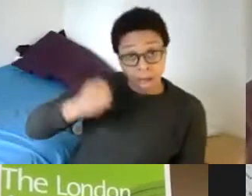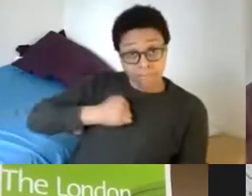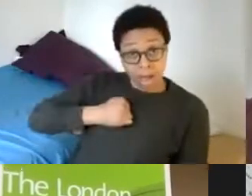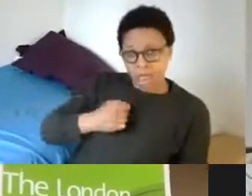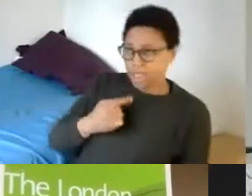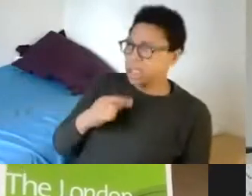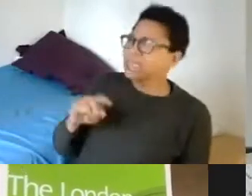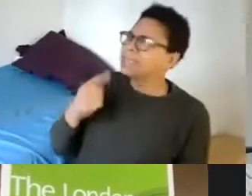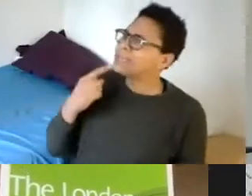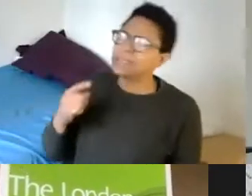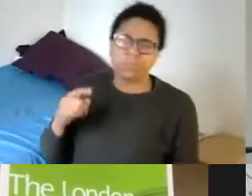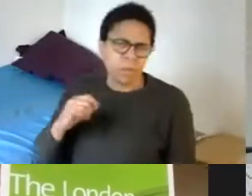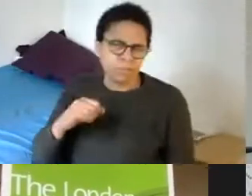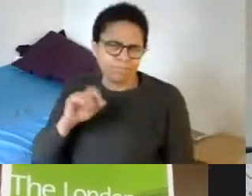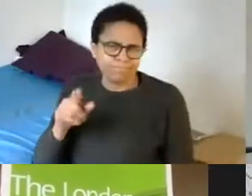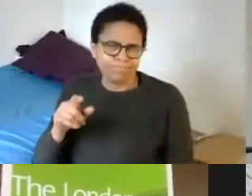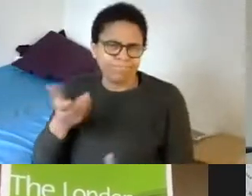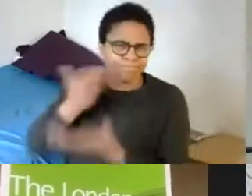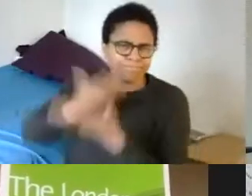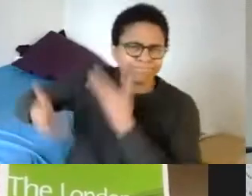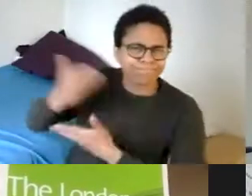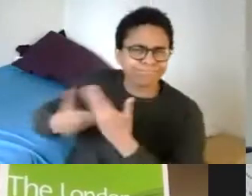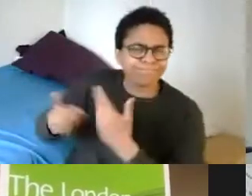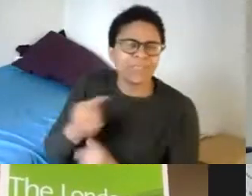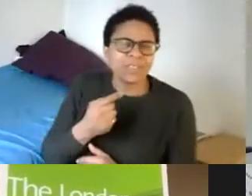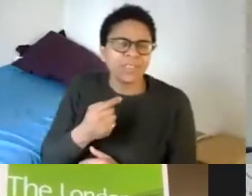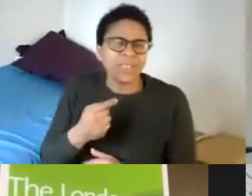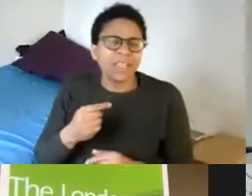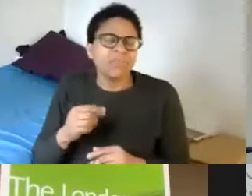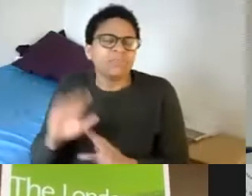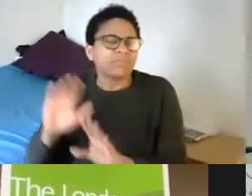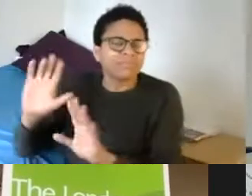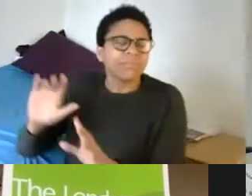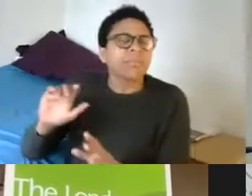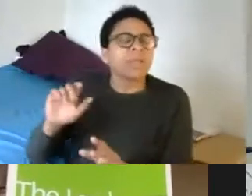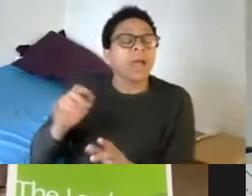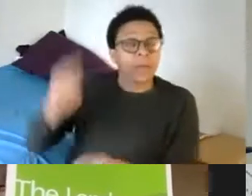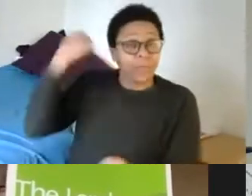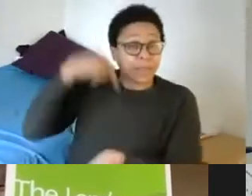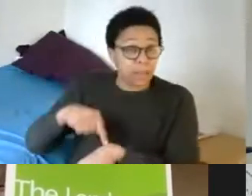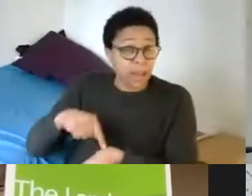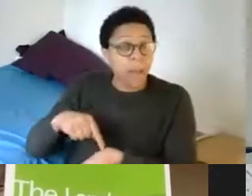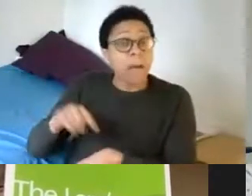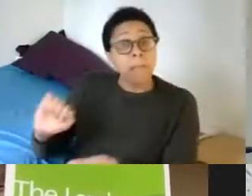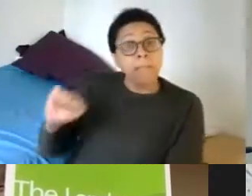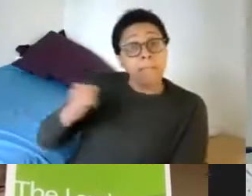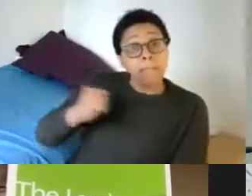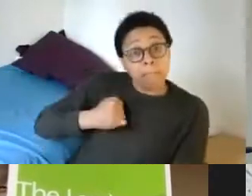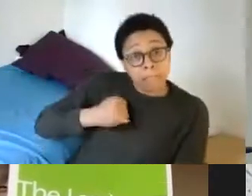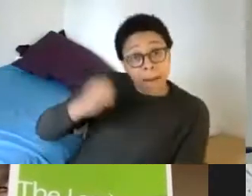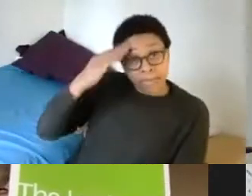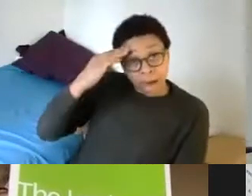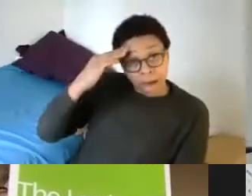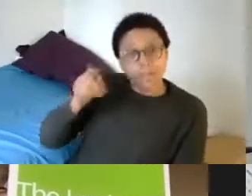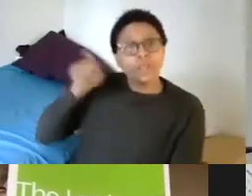white printed, as it was maybe 50, 60 years ago, colour wasn't quite so readable, she would paint the pictures for me in